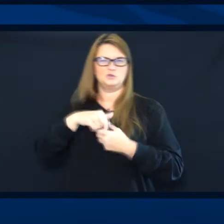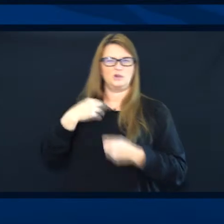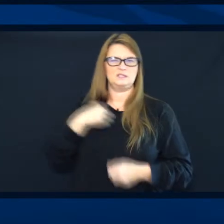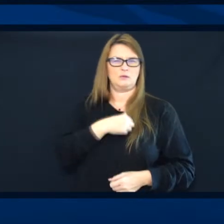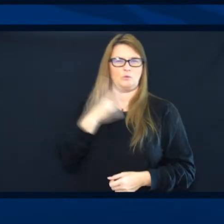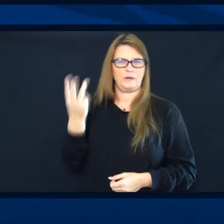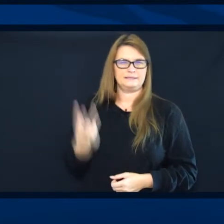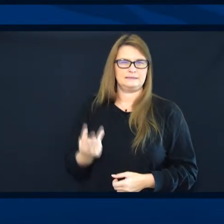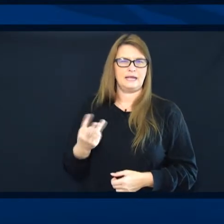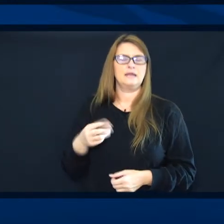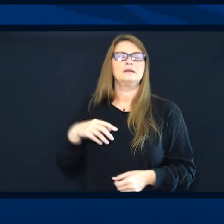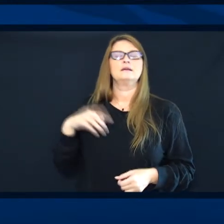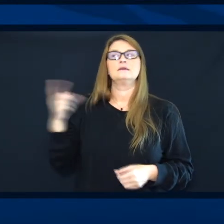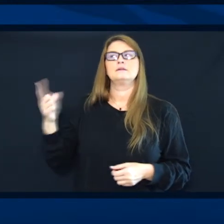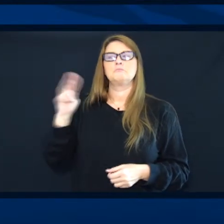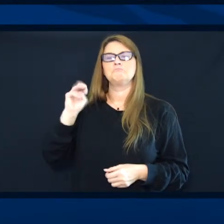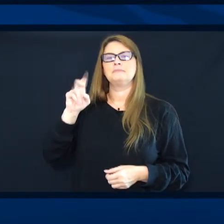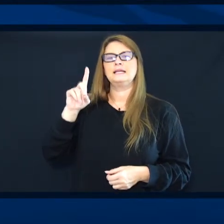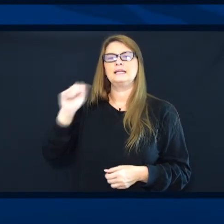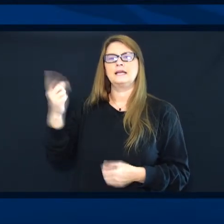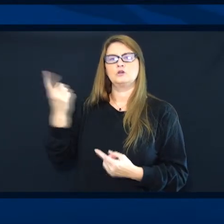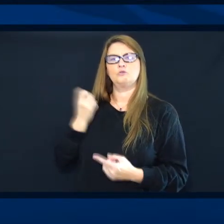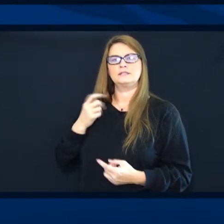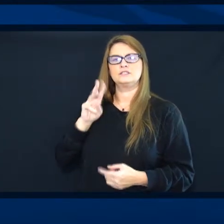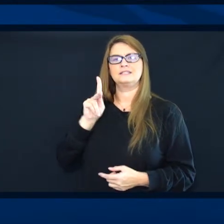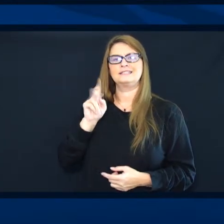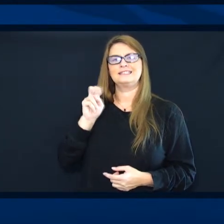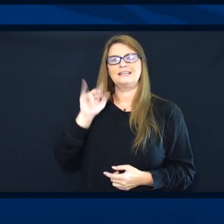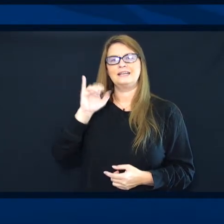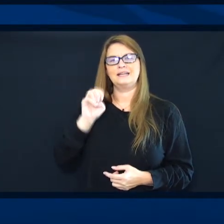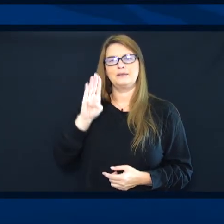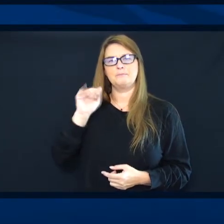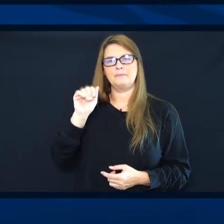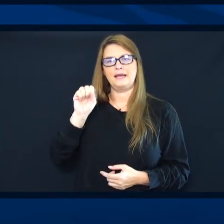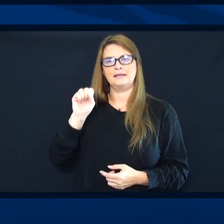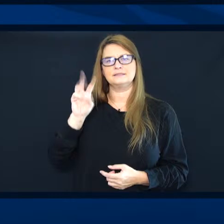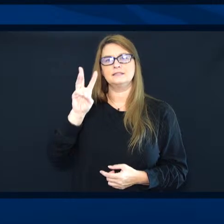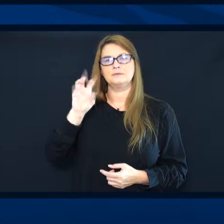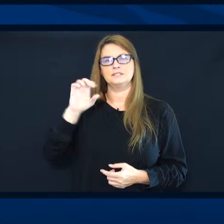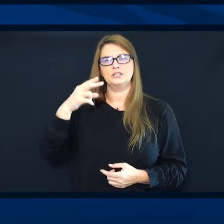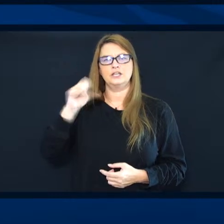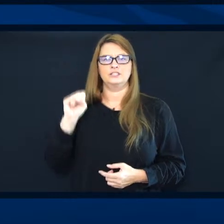now go to questions from members of the media. The first today from Kenny Bass with WCHS and Fox 11.